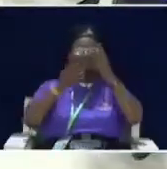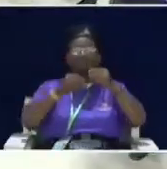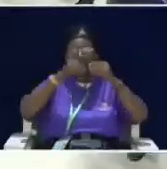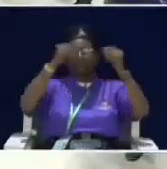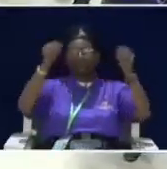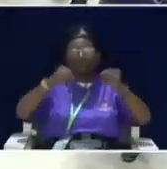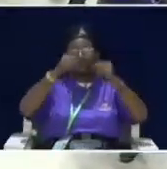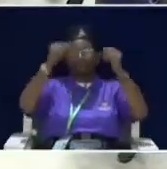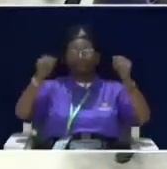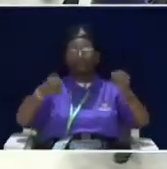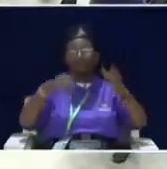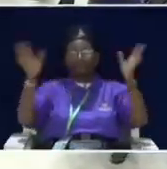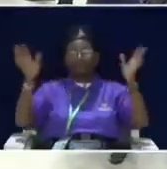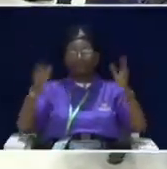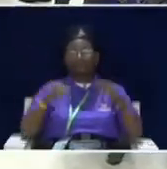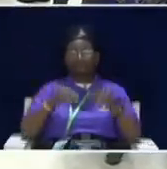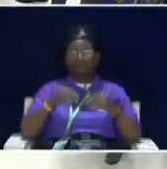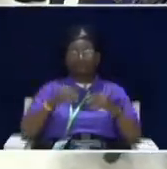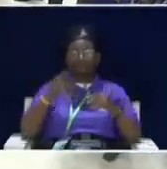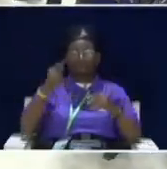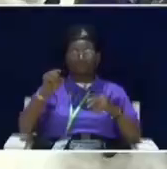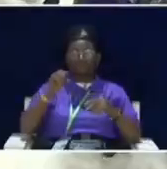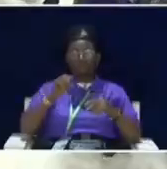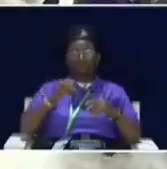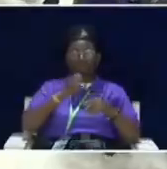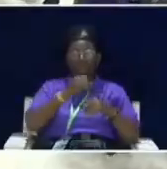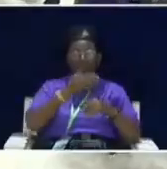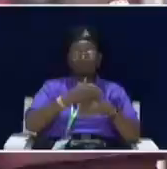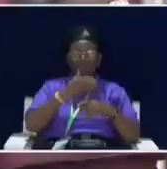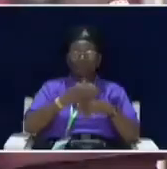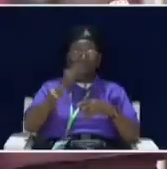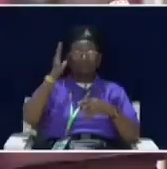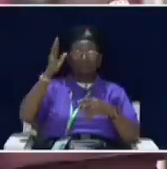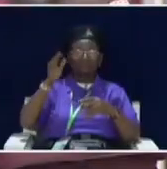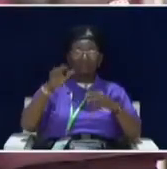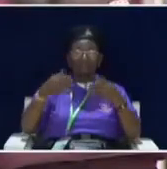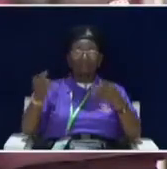That's good. So the counselors will give you some cards to fill.